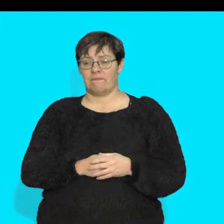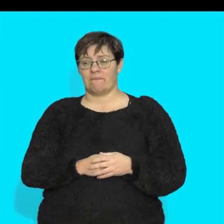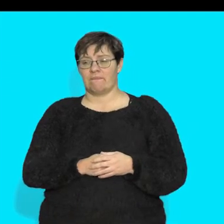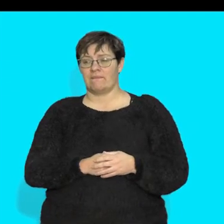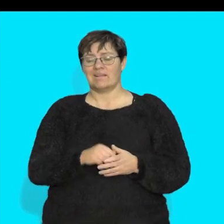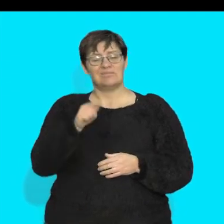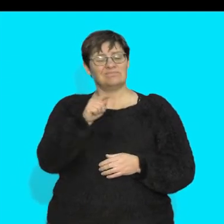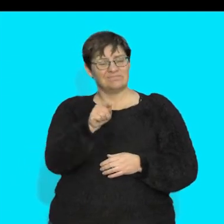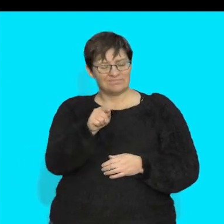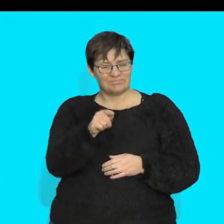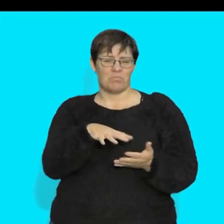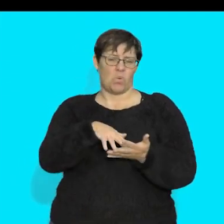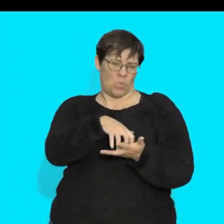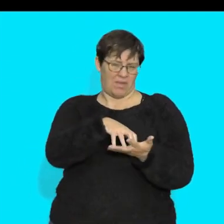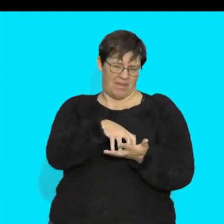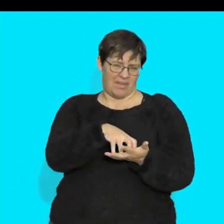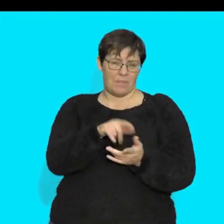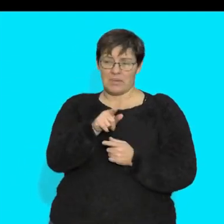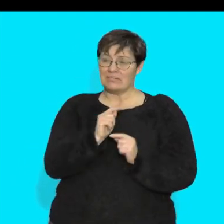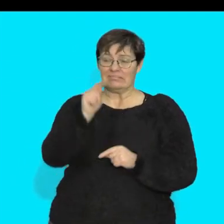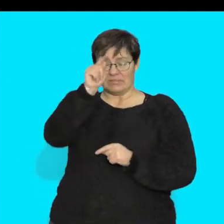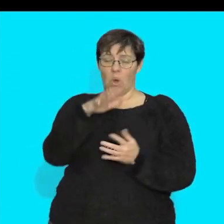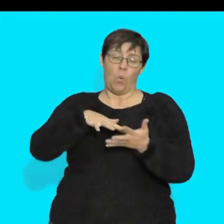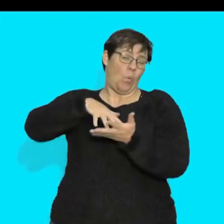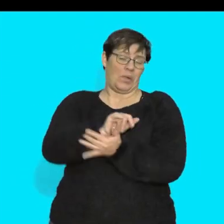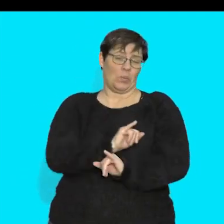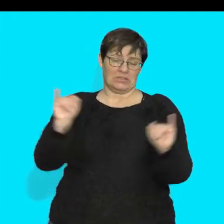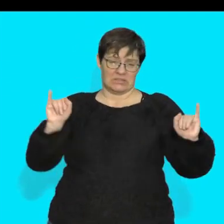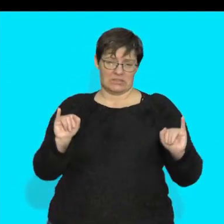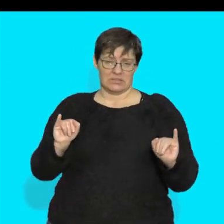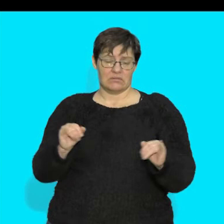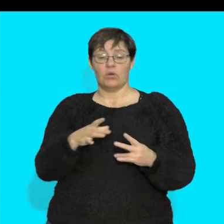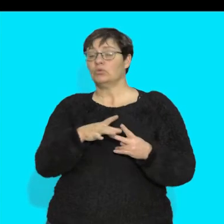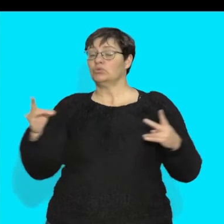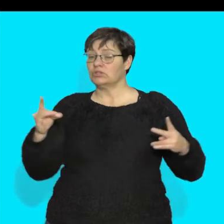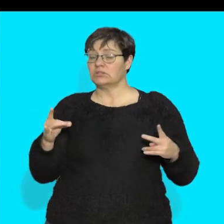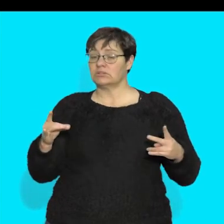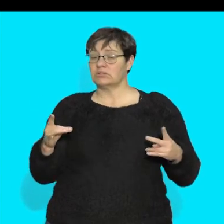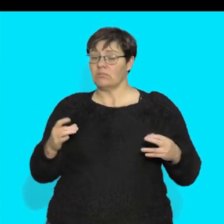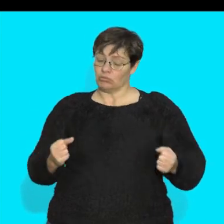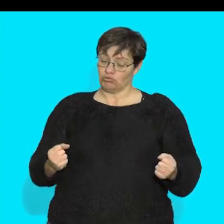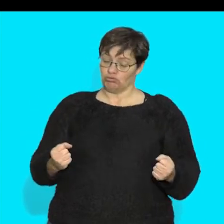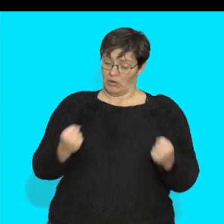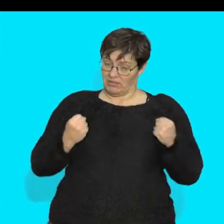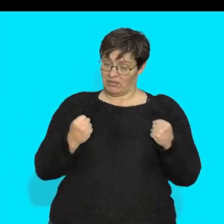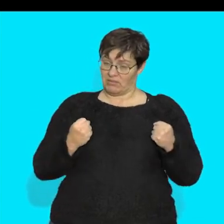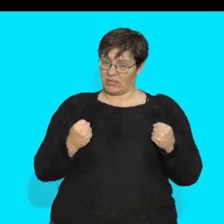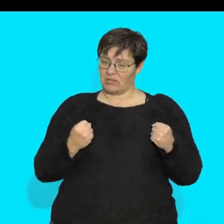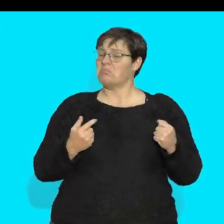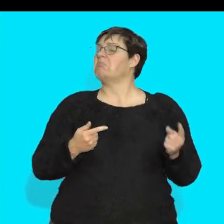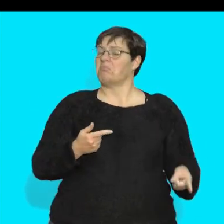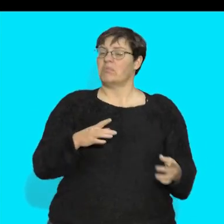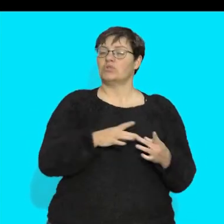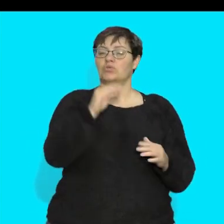agent. This one is weaker, and this is the weakest. So if it was a straight choice between which one, on the